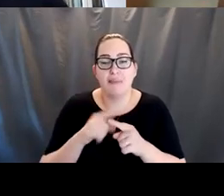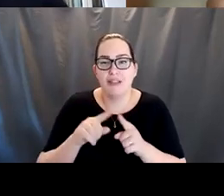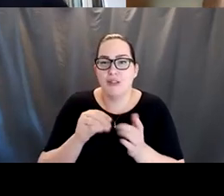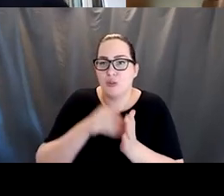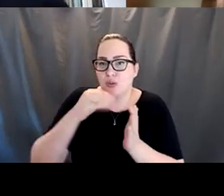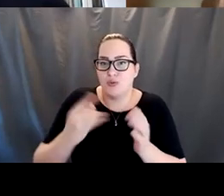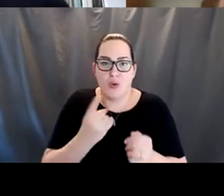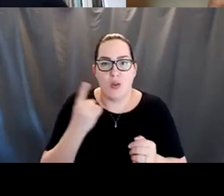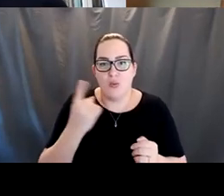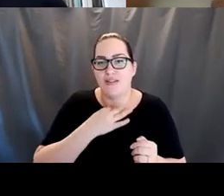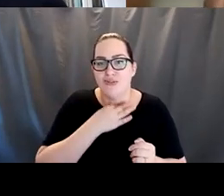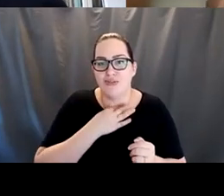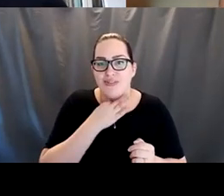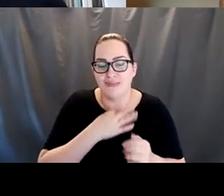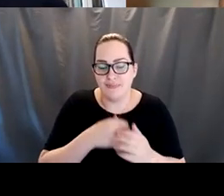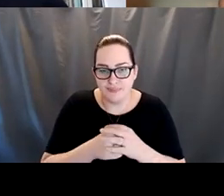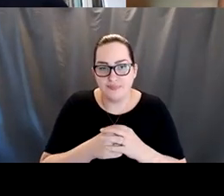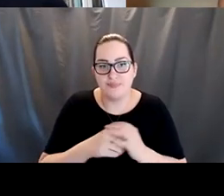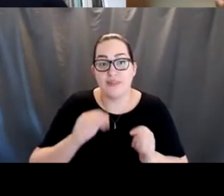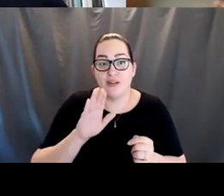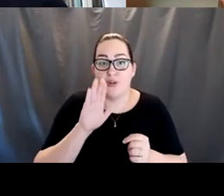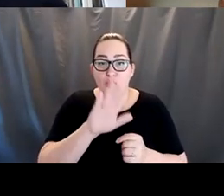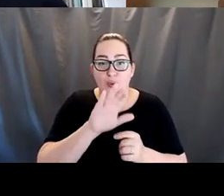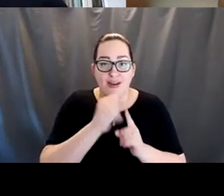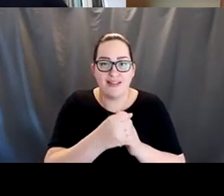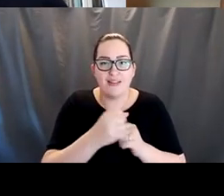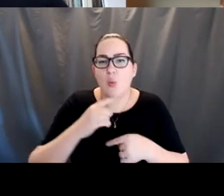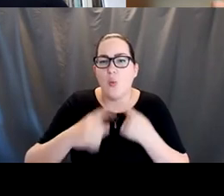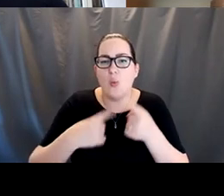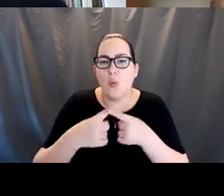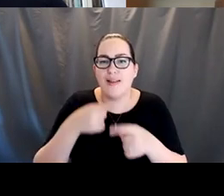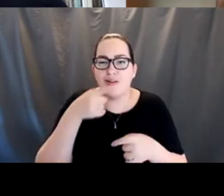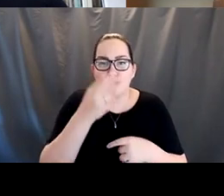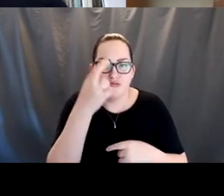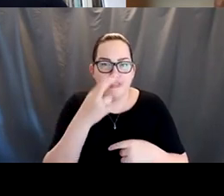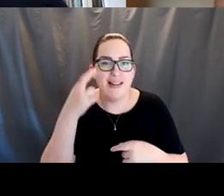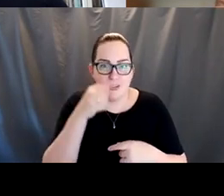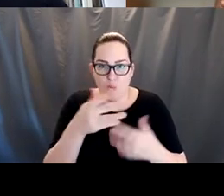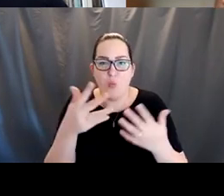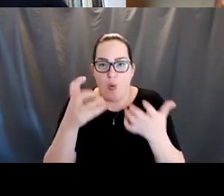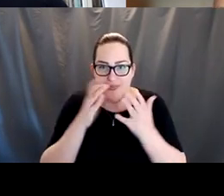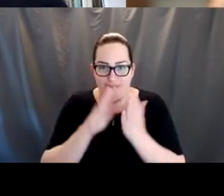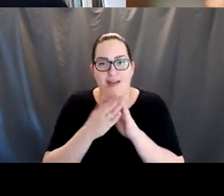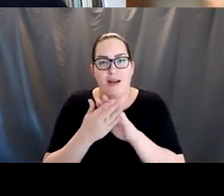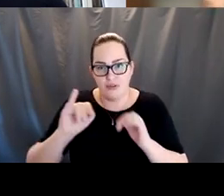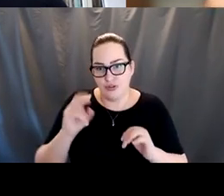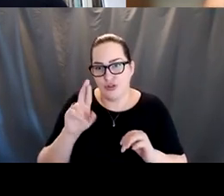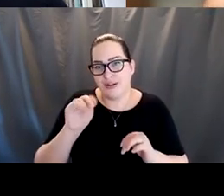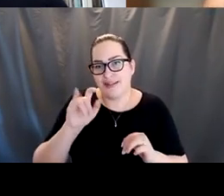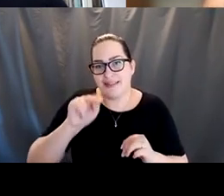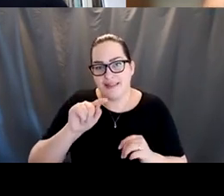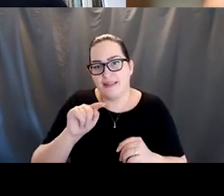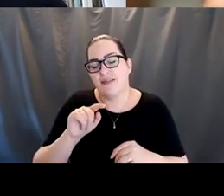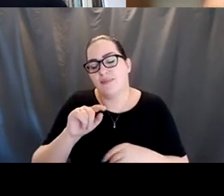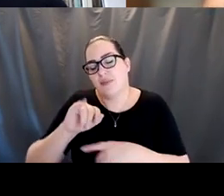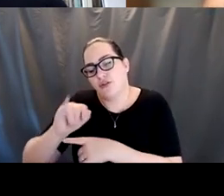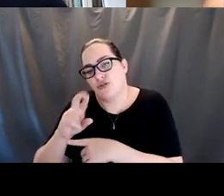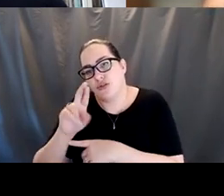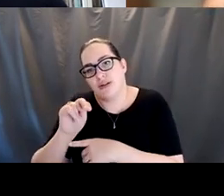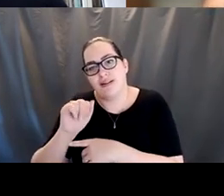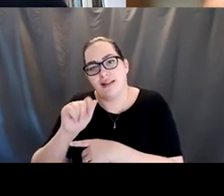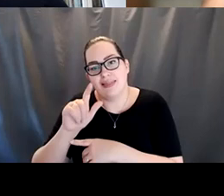the disciplines that our students get a chance to explore here at Ohlone, is that this idea of making